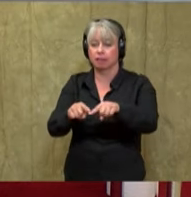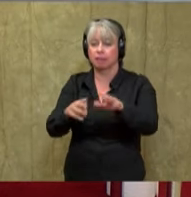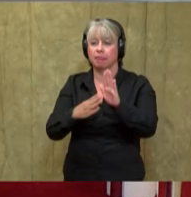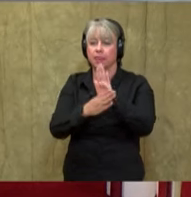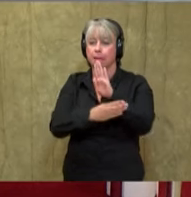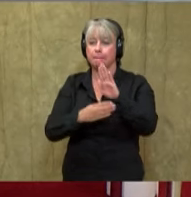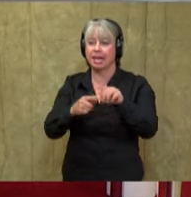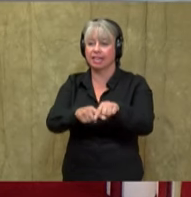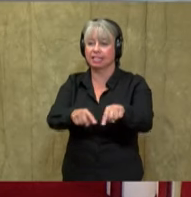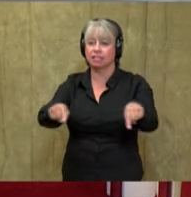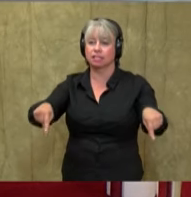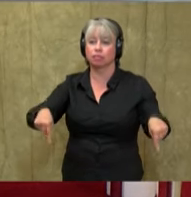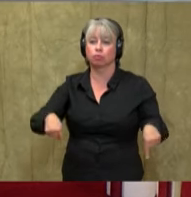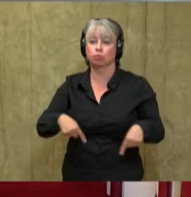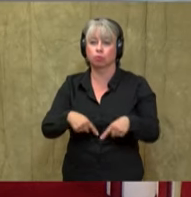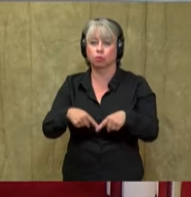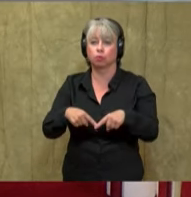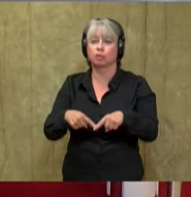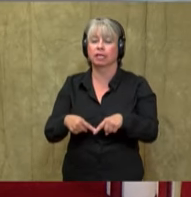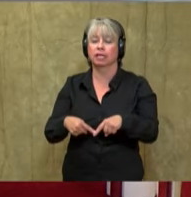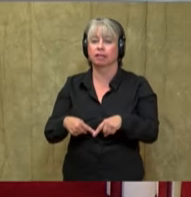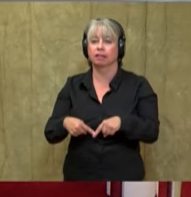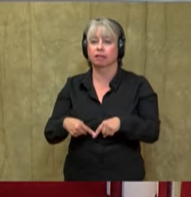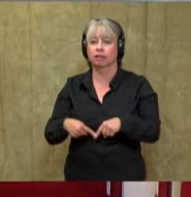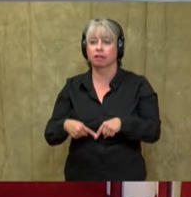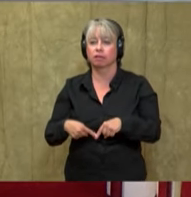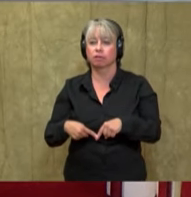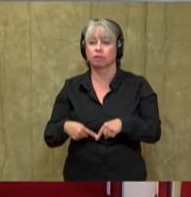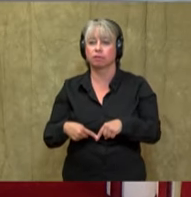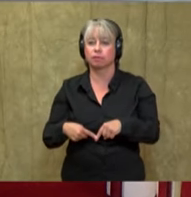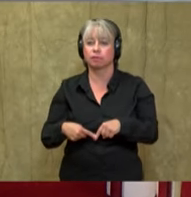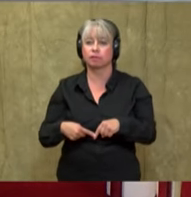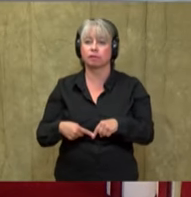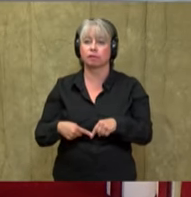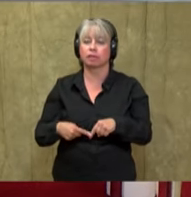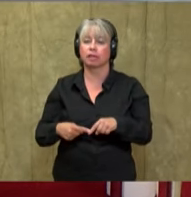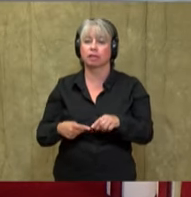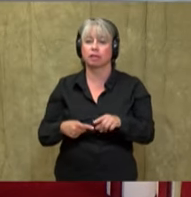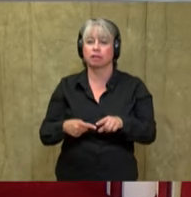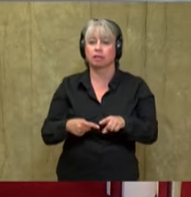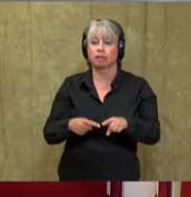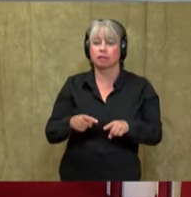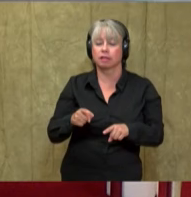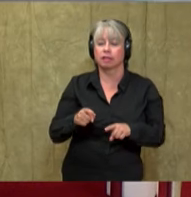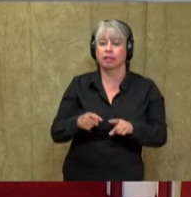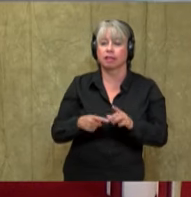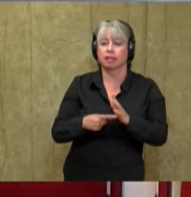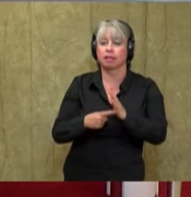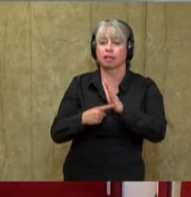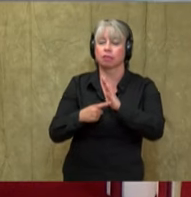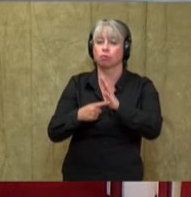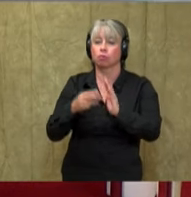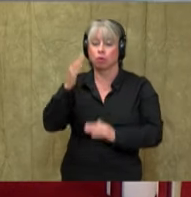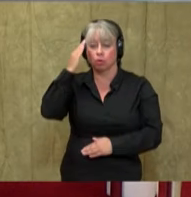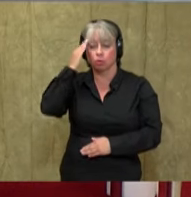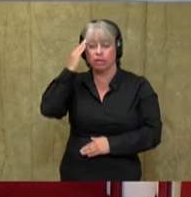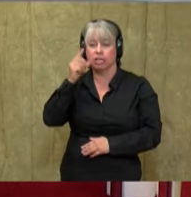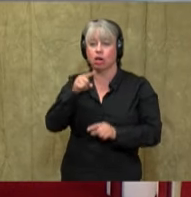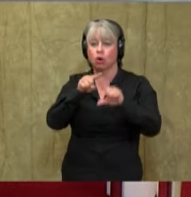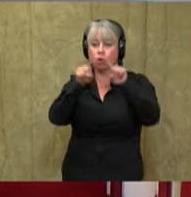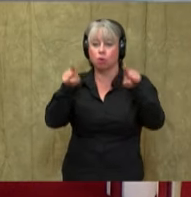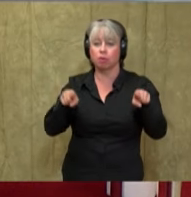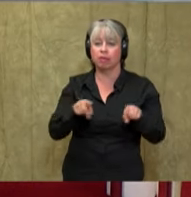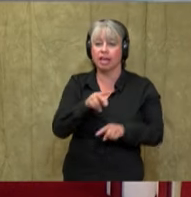of times, what do they give us? The example gives us the diameter, but we have to find the radius, which would